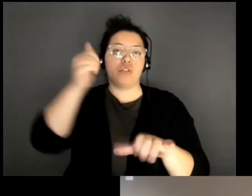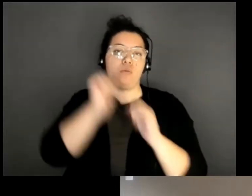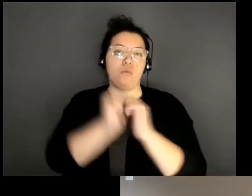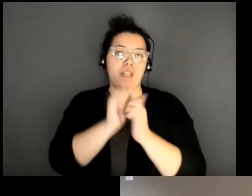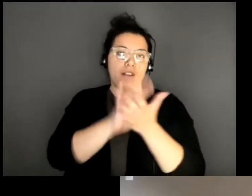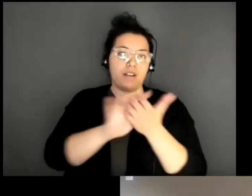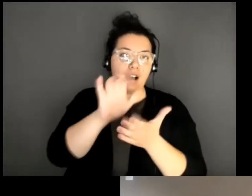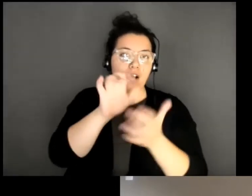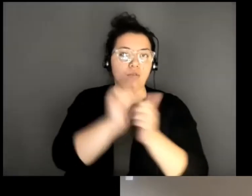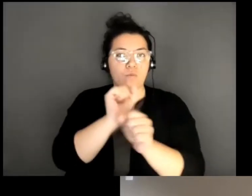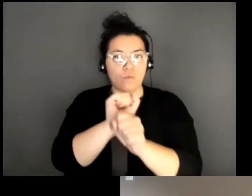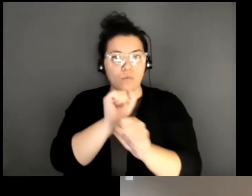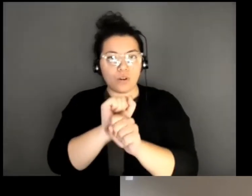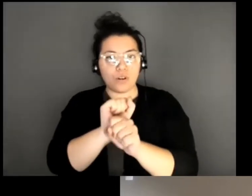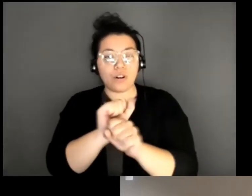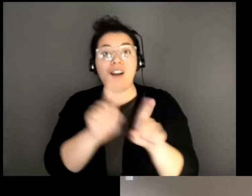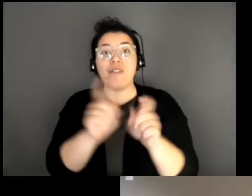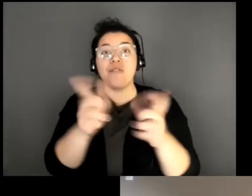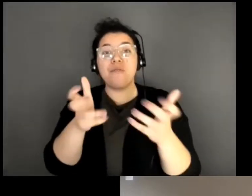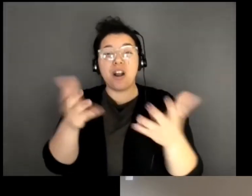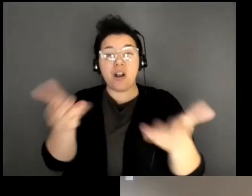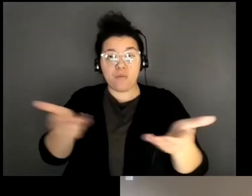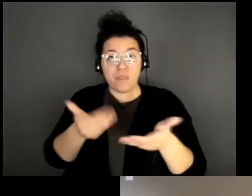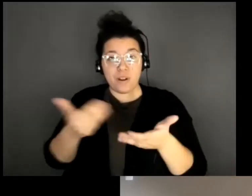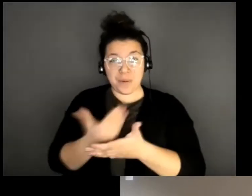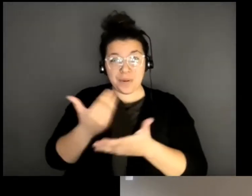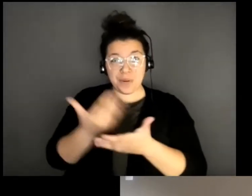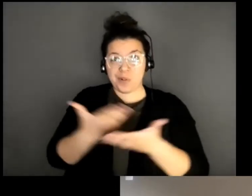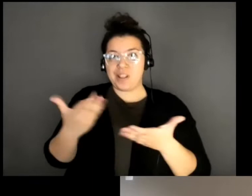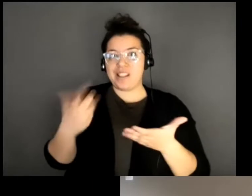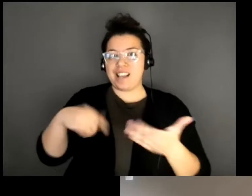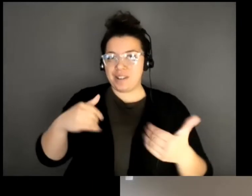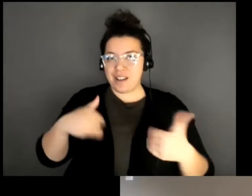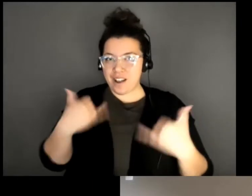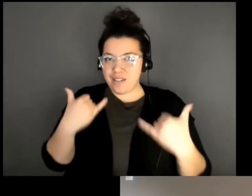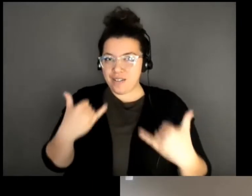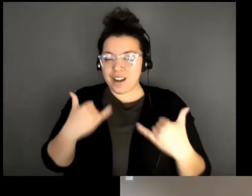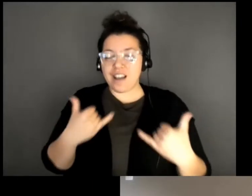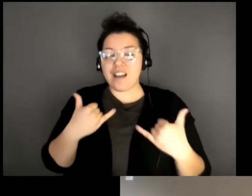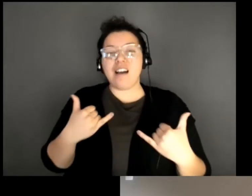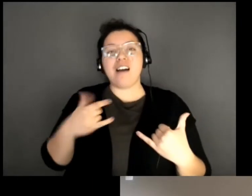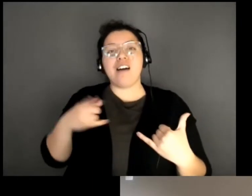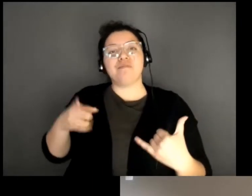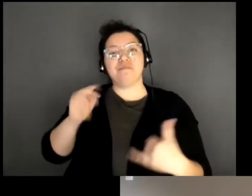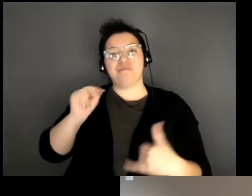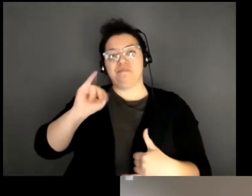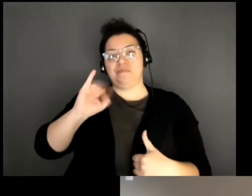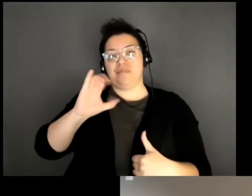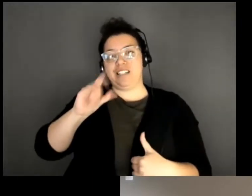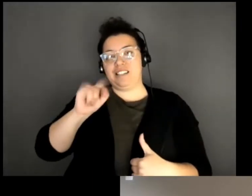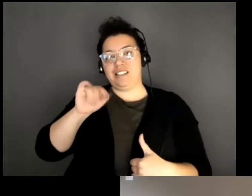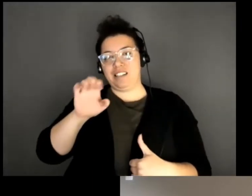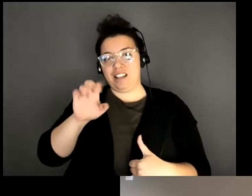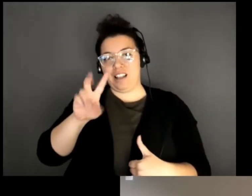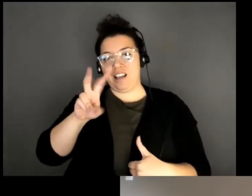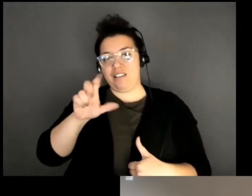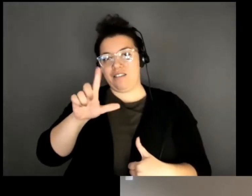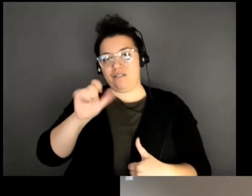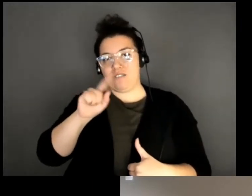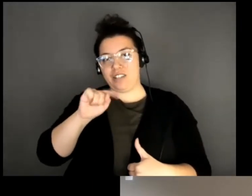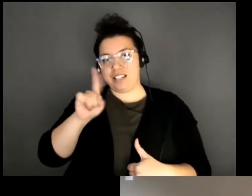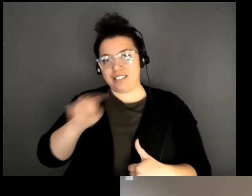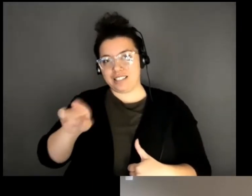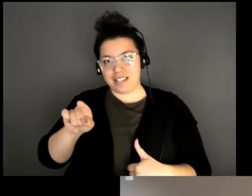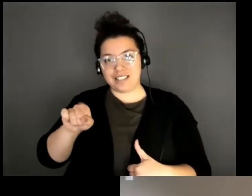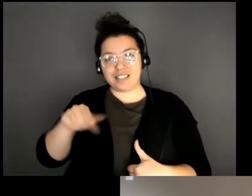a new element to our webinars, Miss Nicolette Velazquez, who is an American Sign